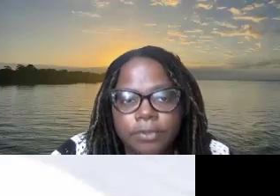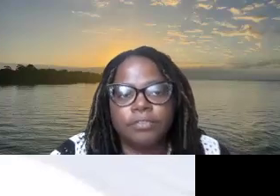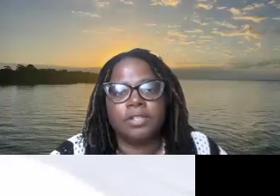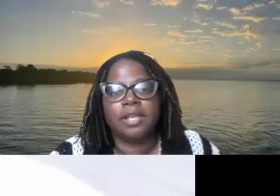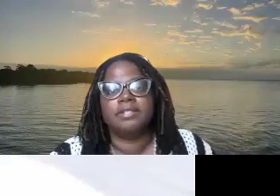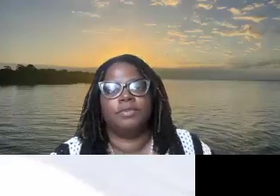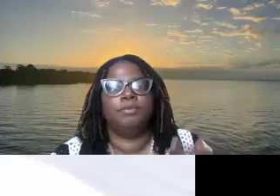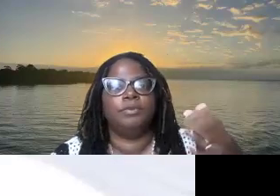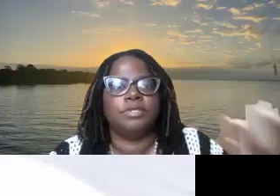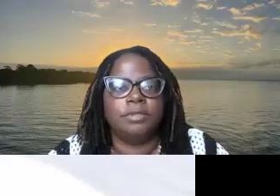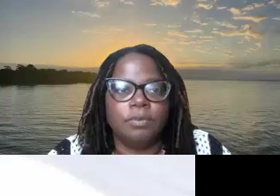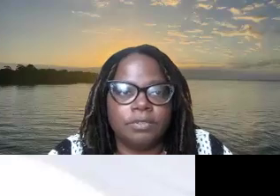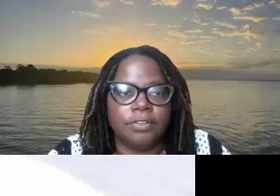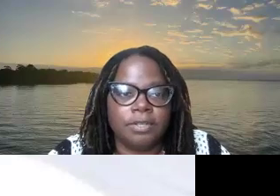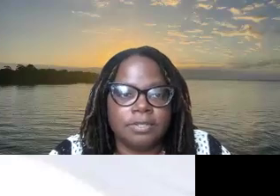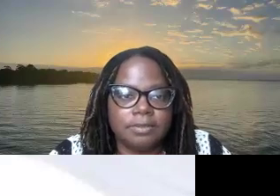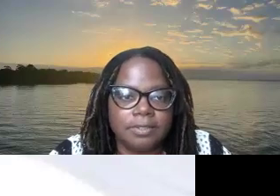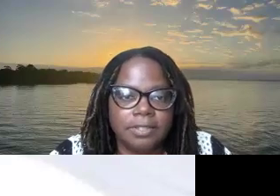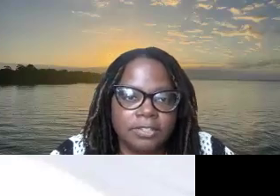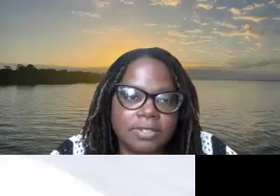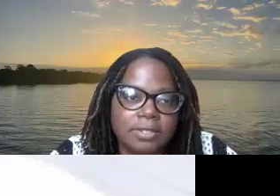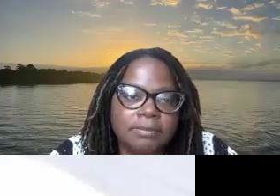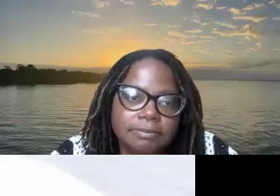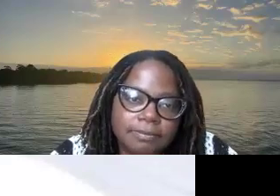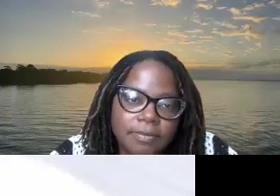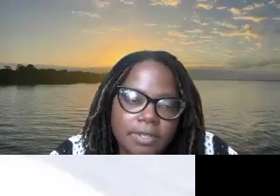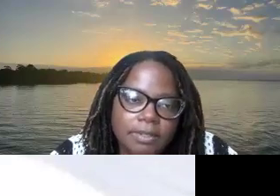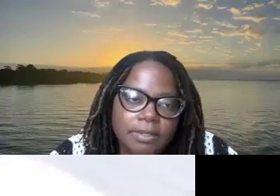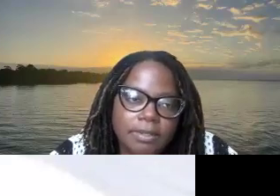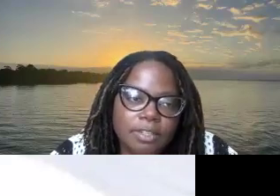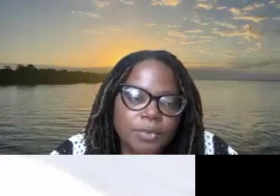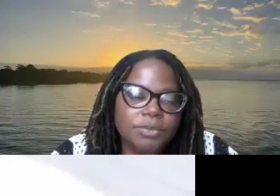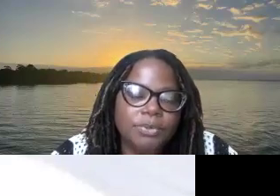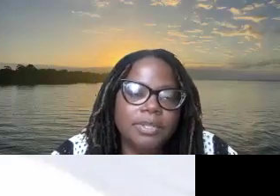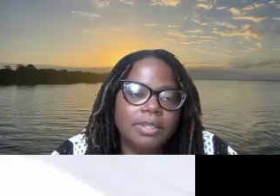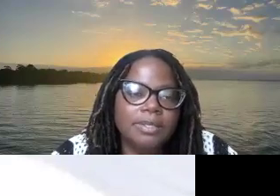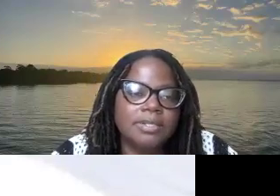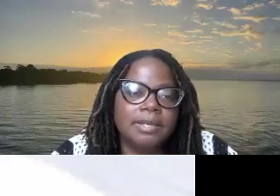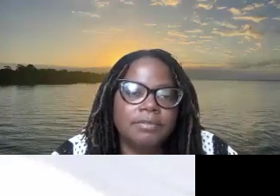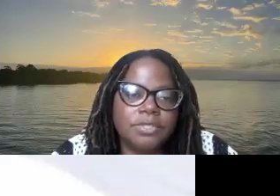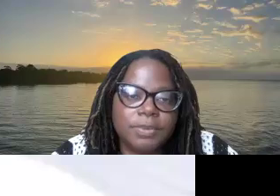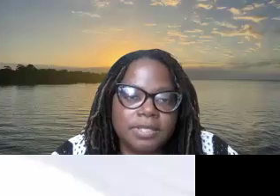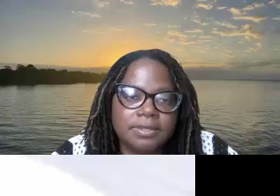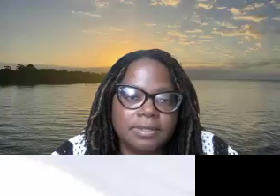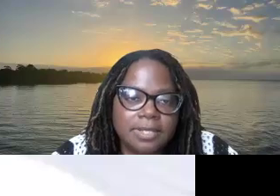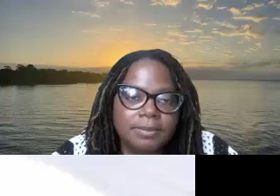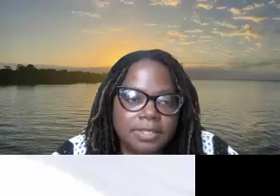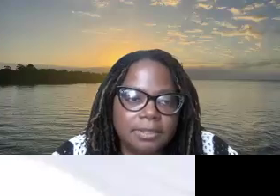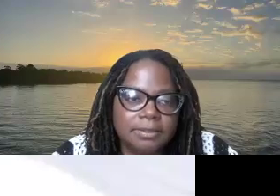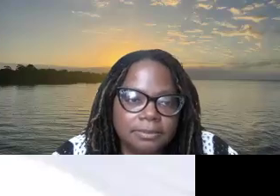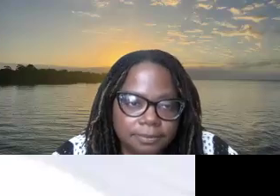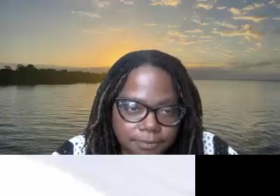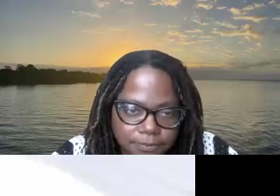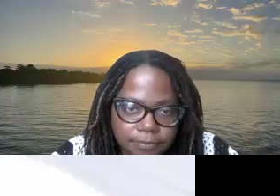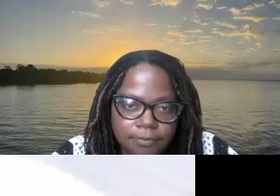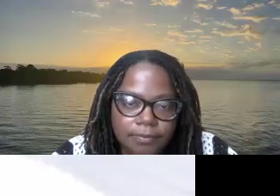worked for clients. We can build what's already worked for us in an agency. the most important thing is allowing for space and time to